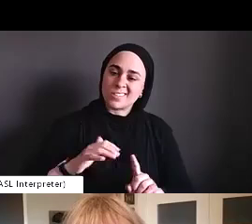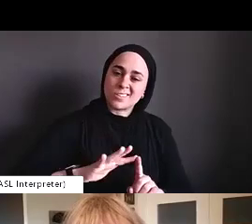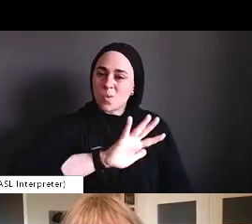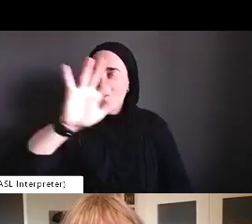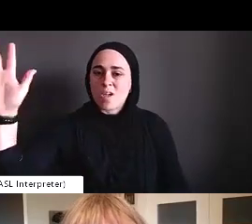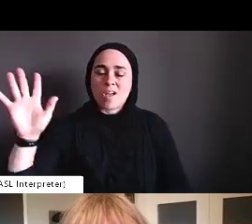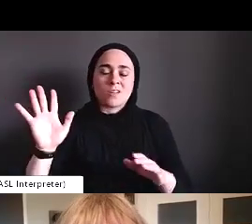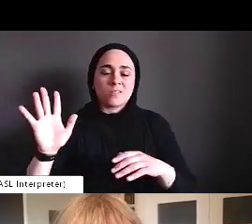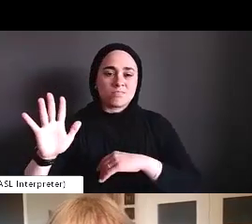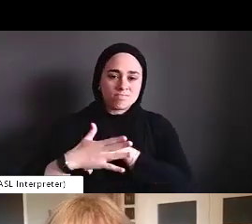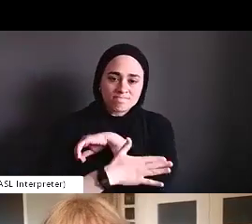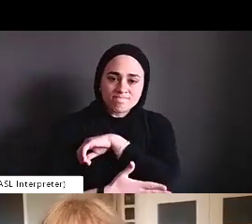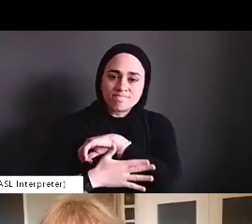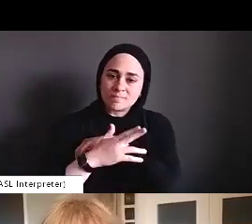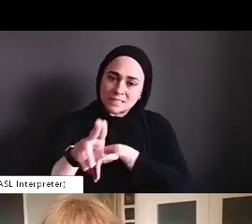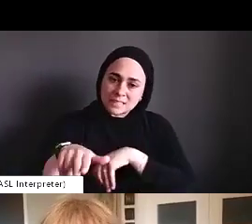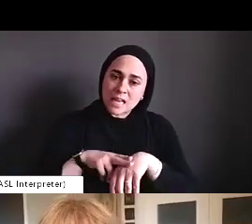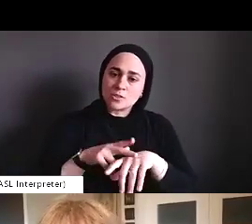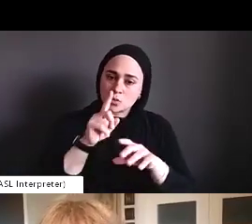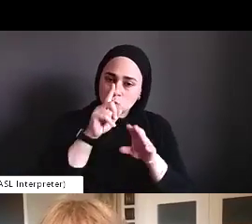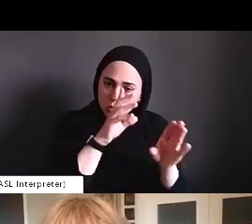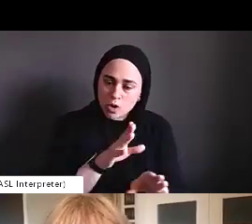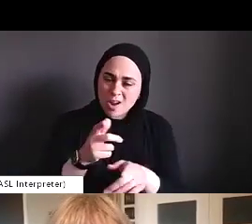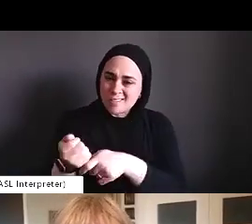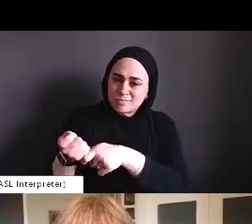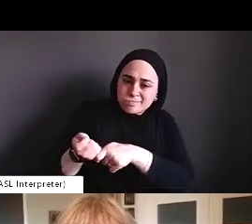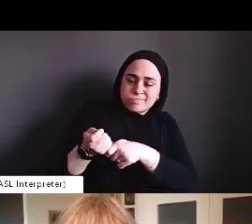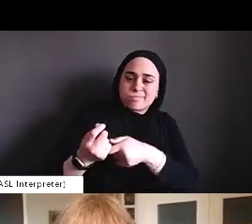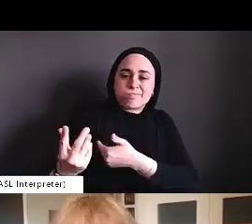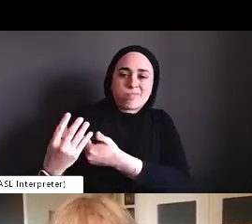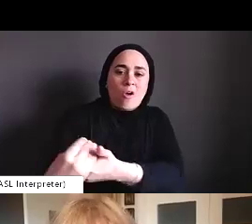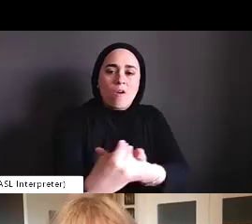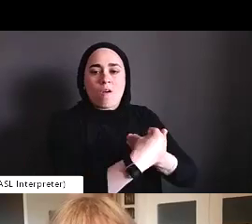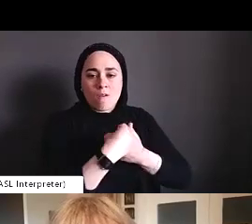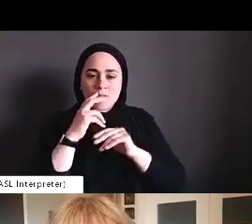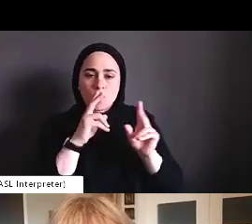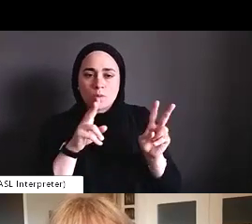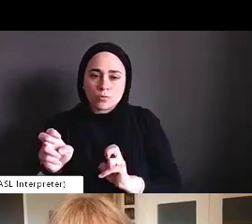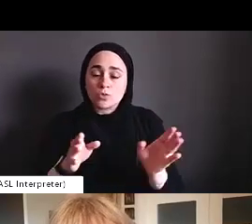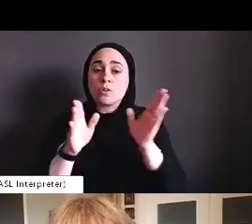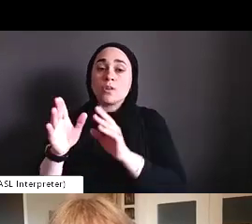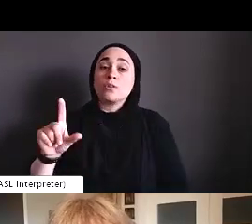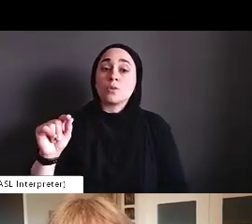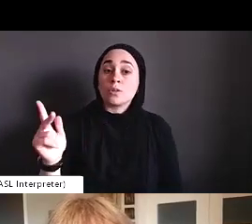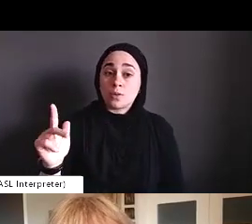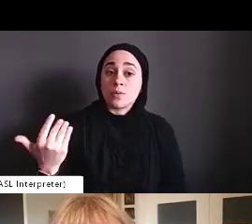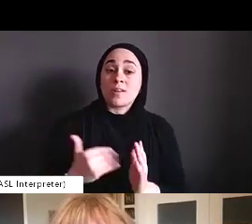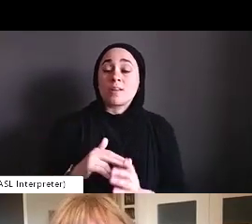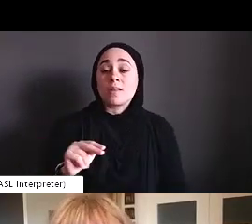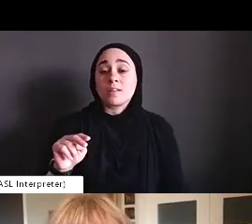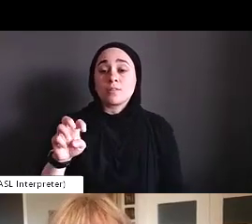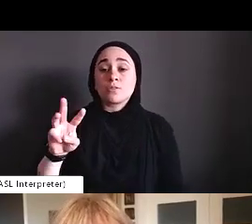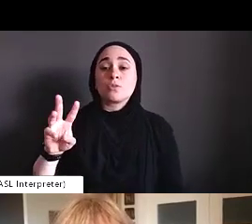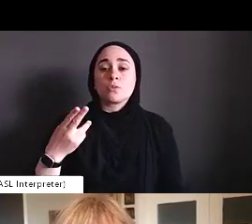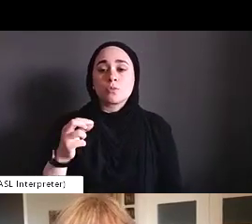strategy to engage everyone in the issue. And then in 2023, New Horizons again funded the NPEA